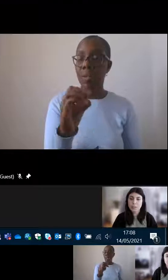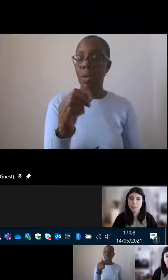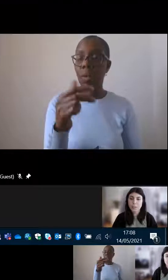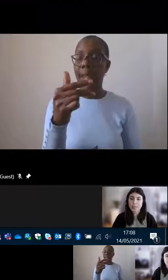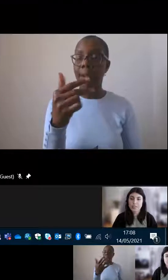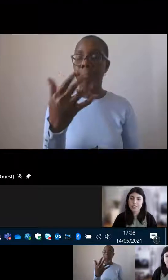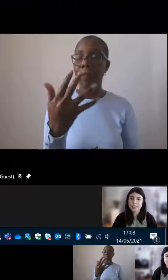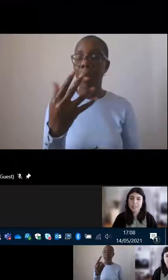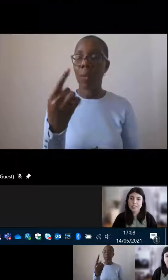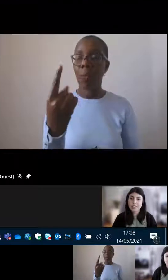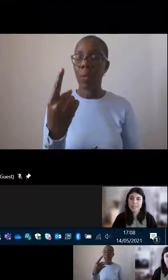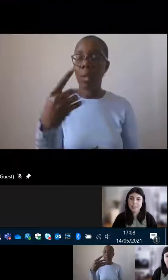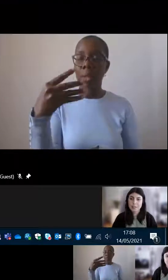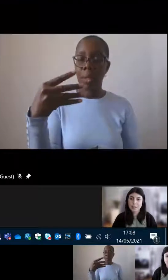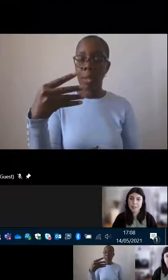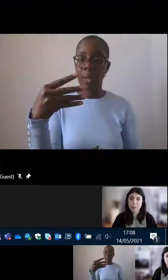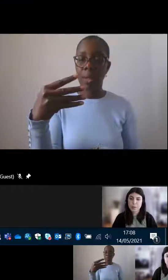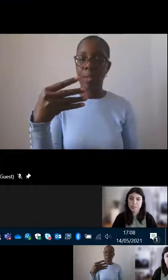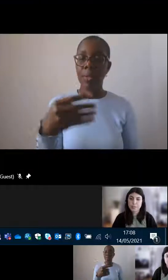8519